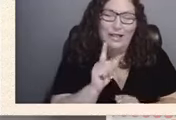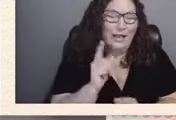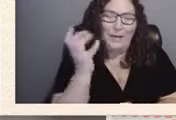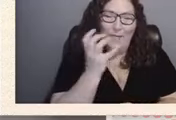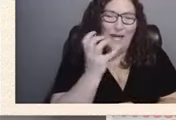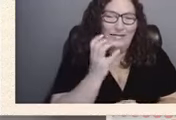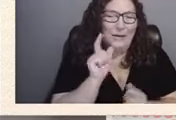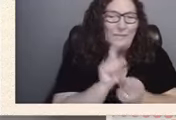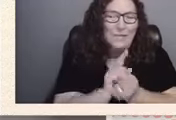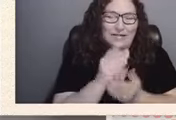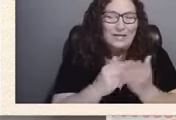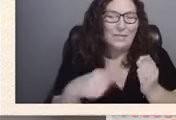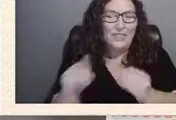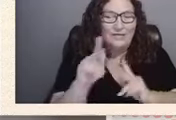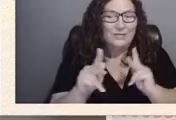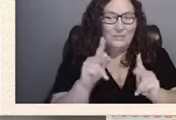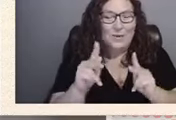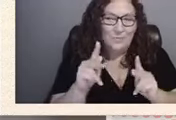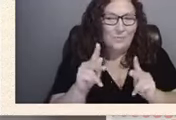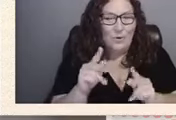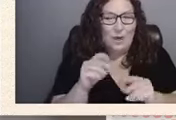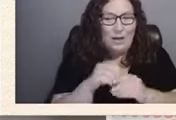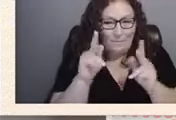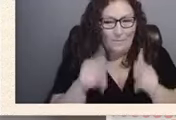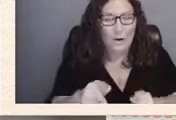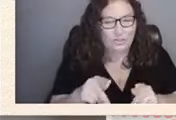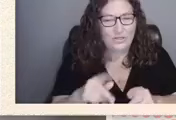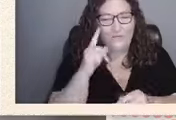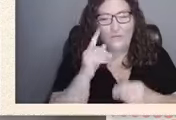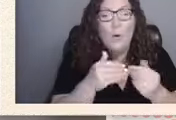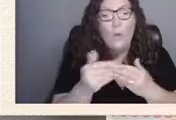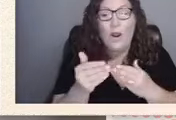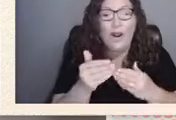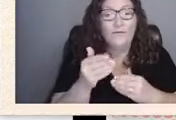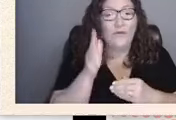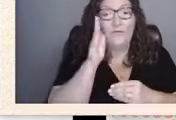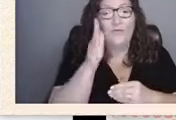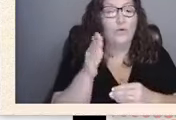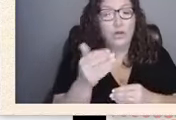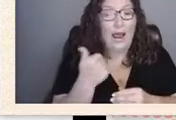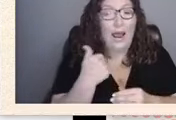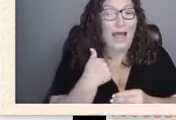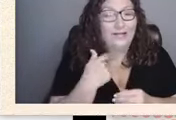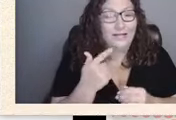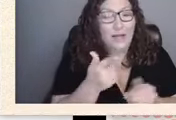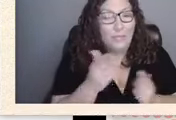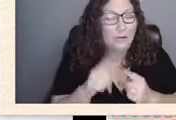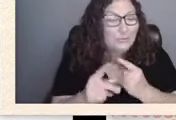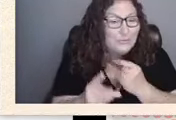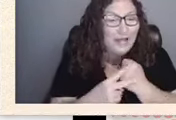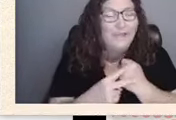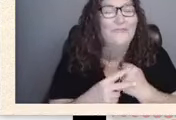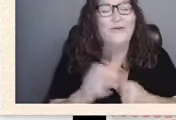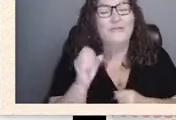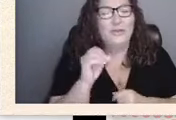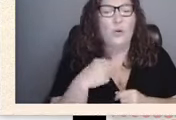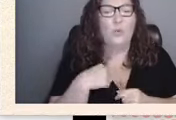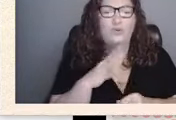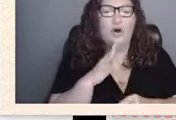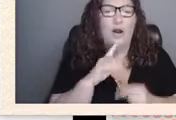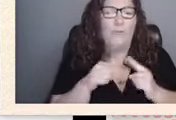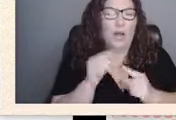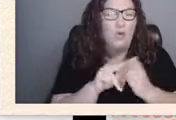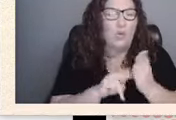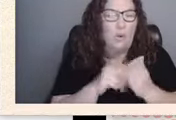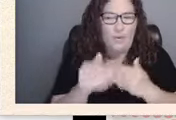person who have ABLE United accounts and how they're saving for whatever the future may hold. So let's talk about the enrollment process. And so